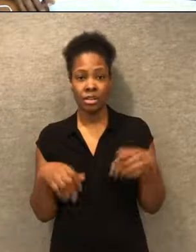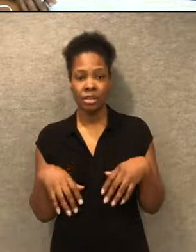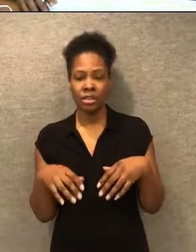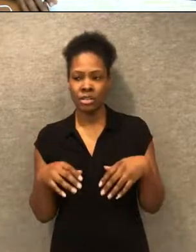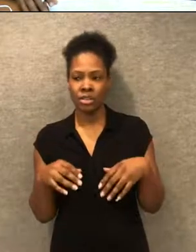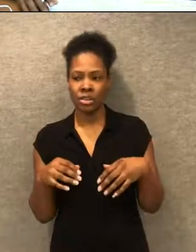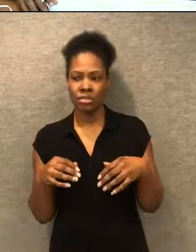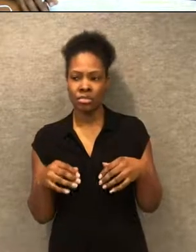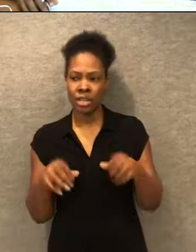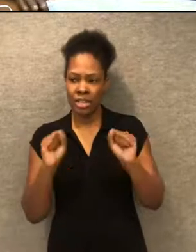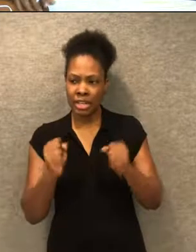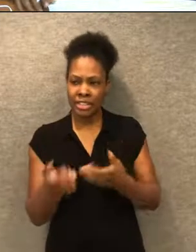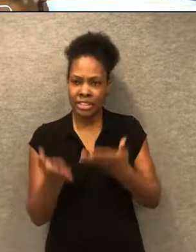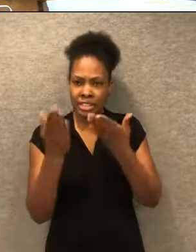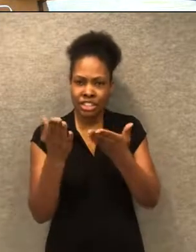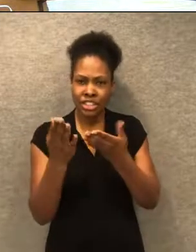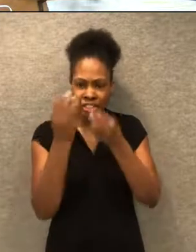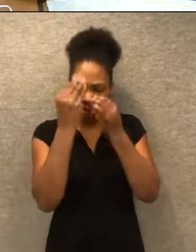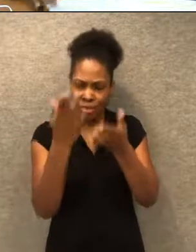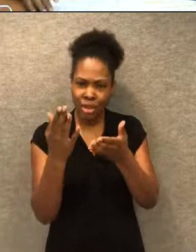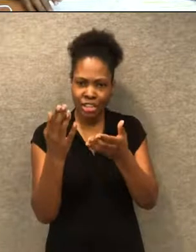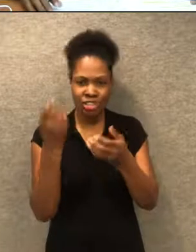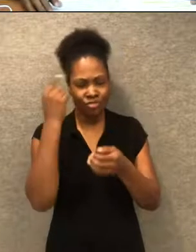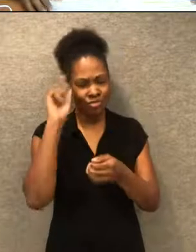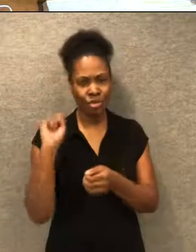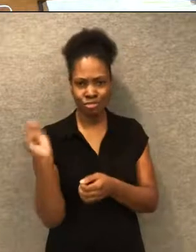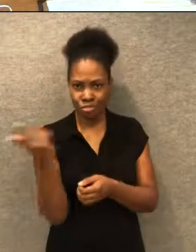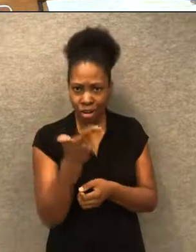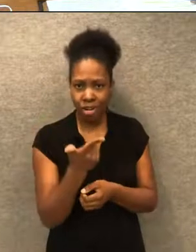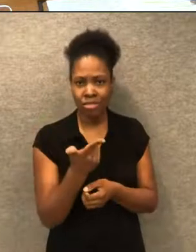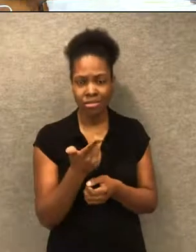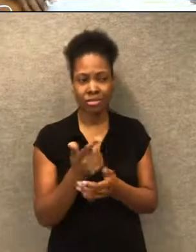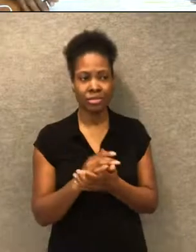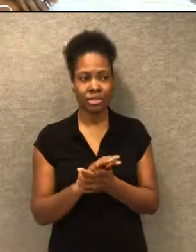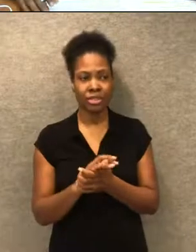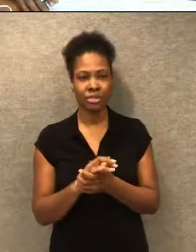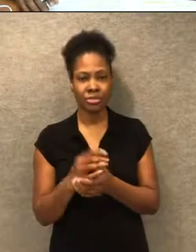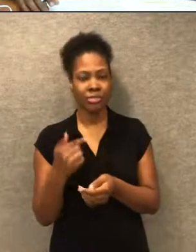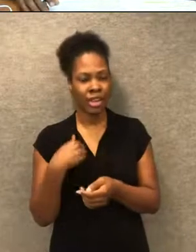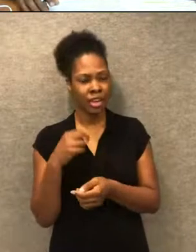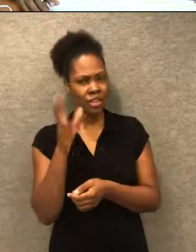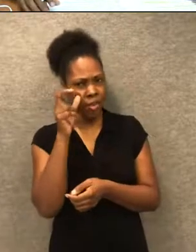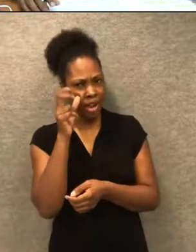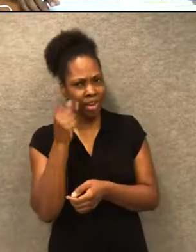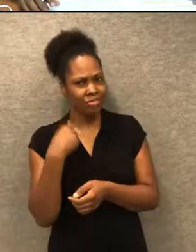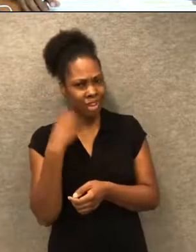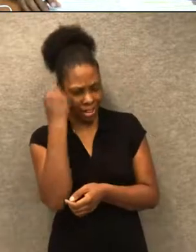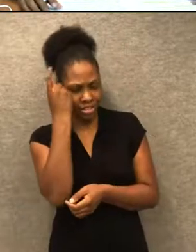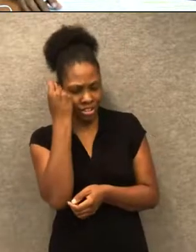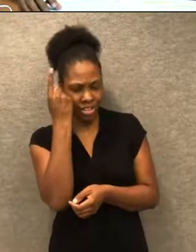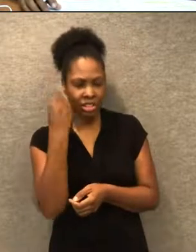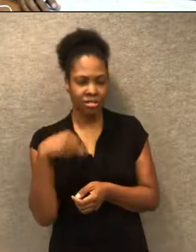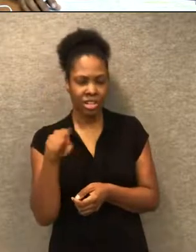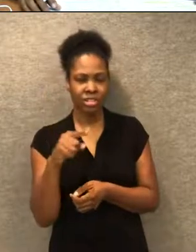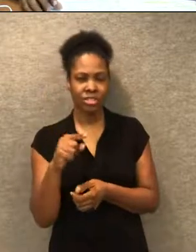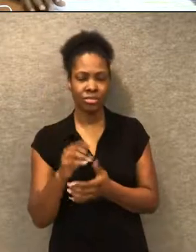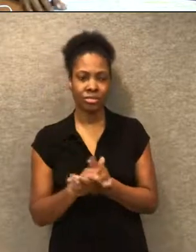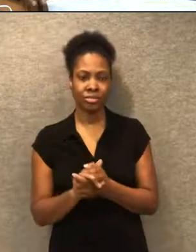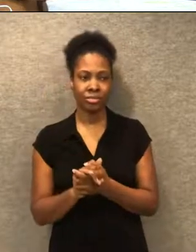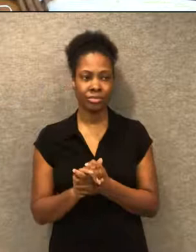same thing in terms of anxiety about this COVID piece. So I hear you loud and clear, Ms. Corbett. I got your